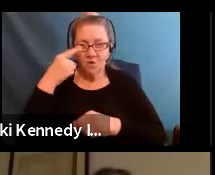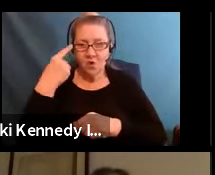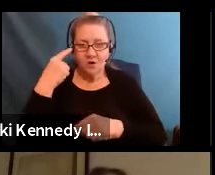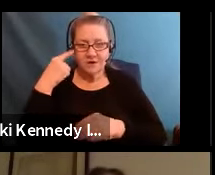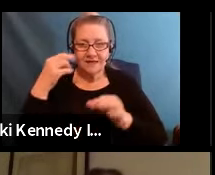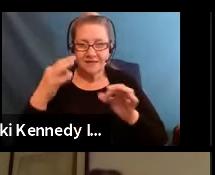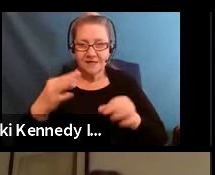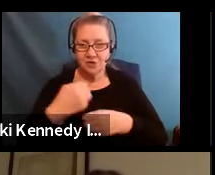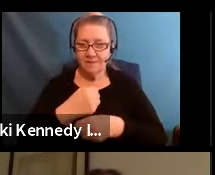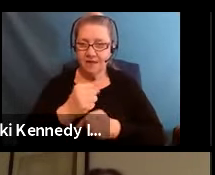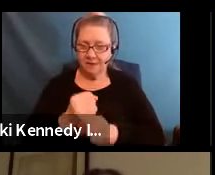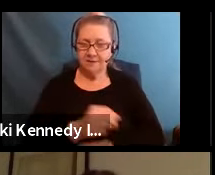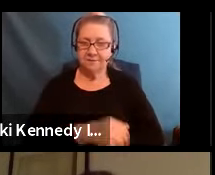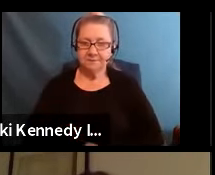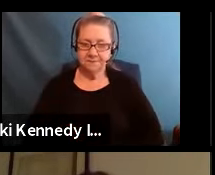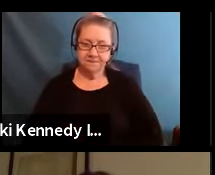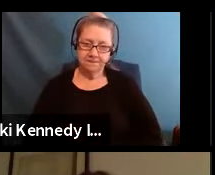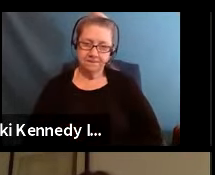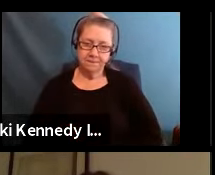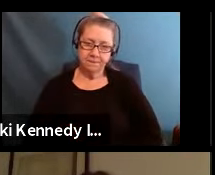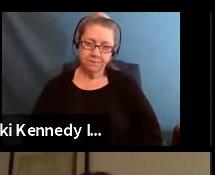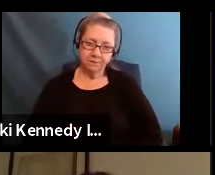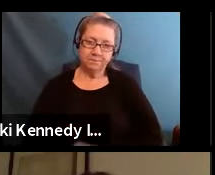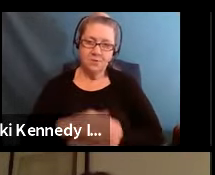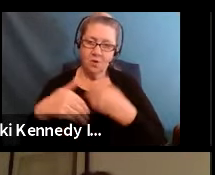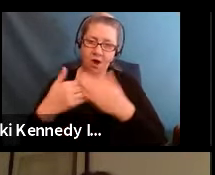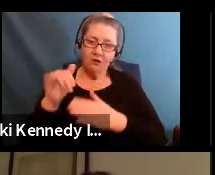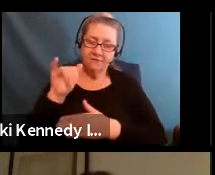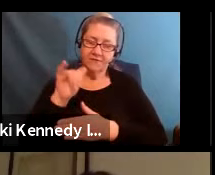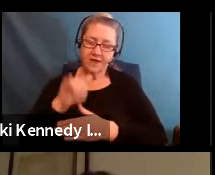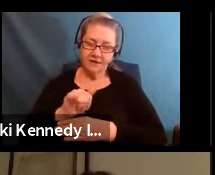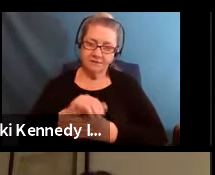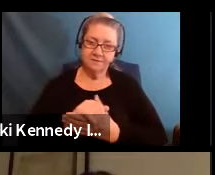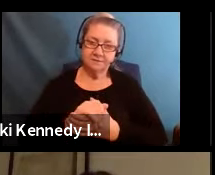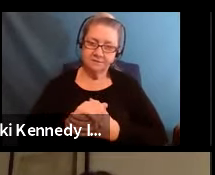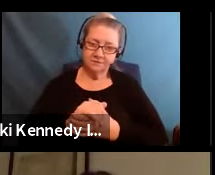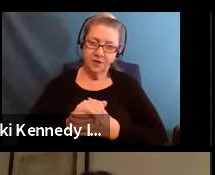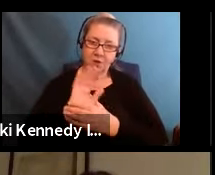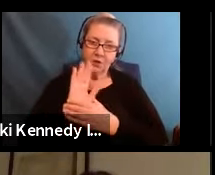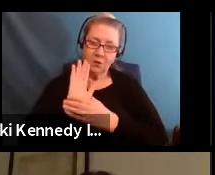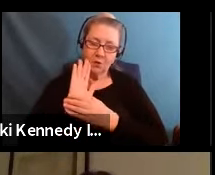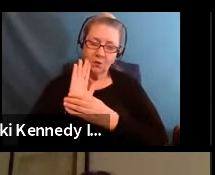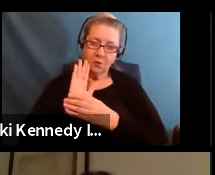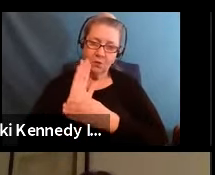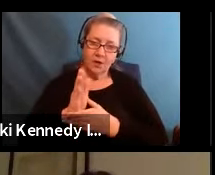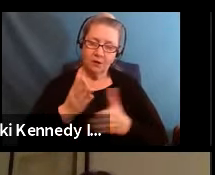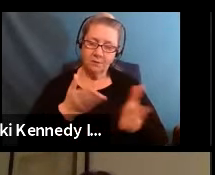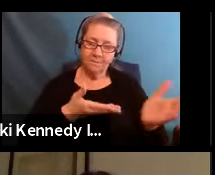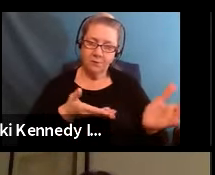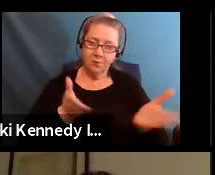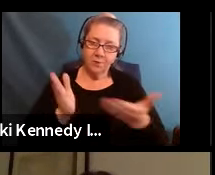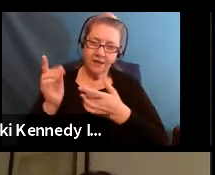of that we will take back and bring to